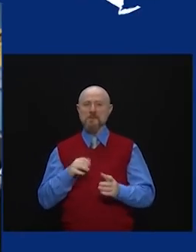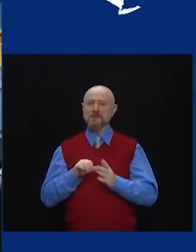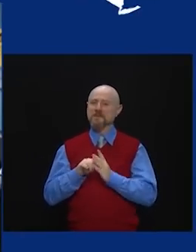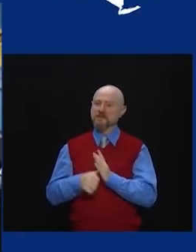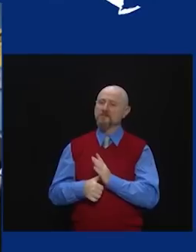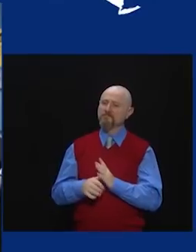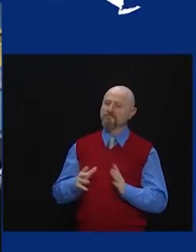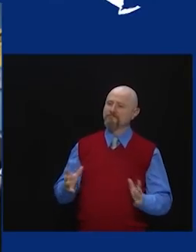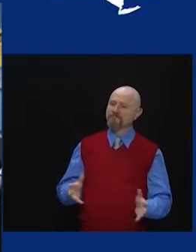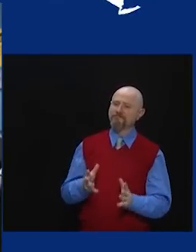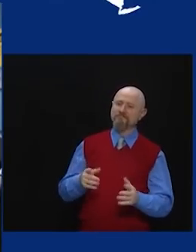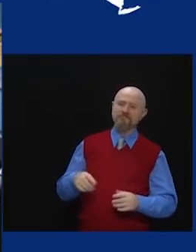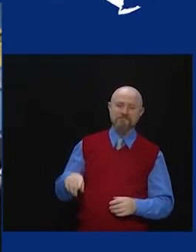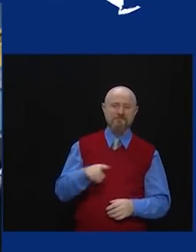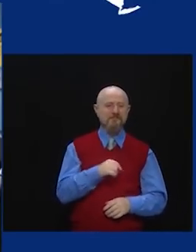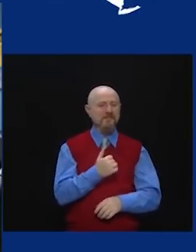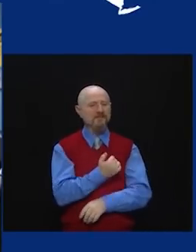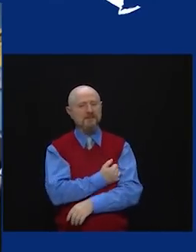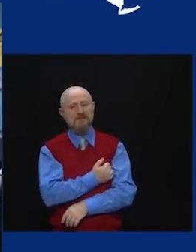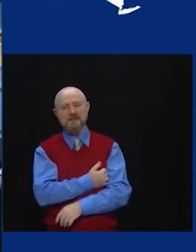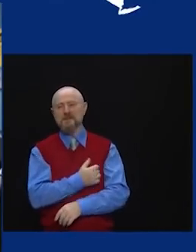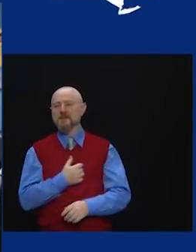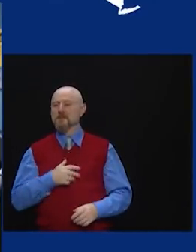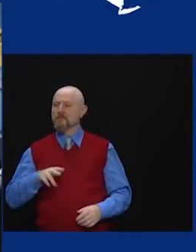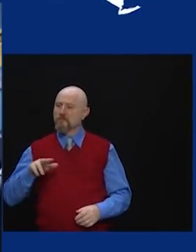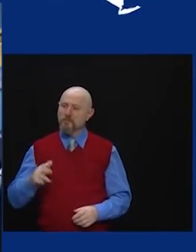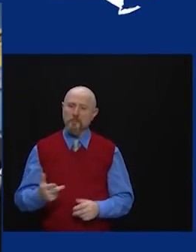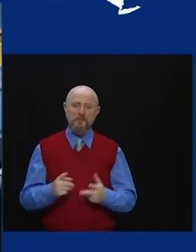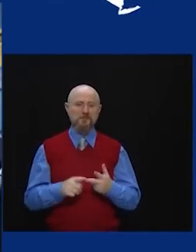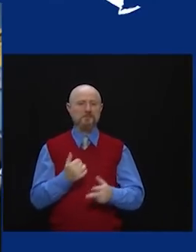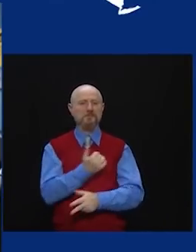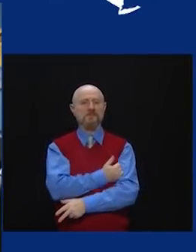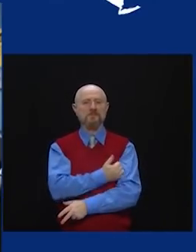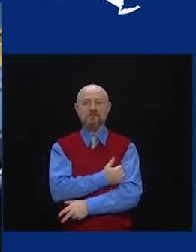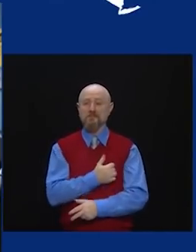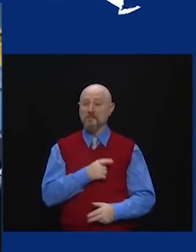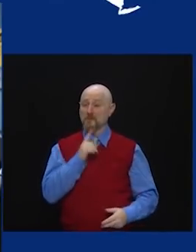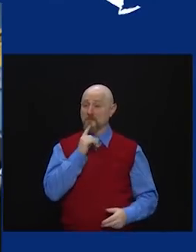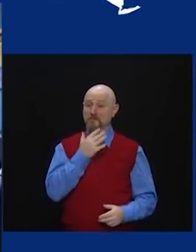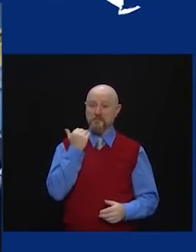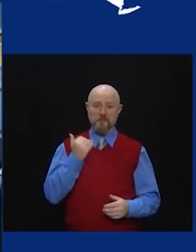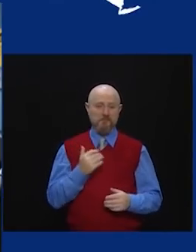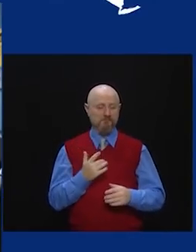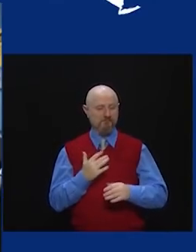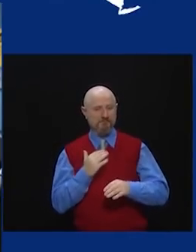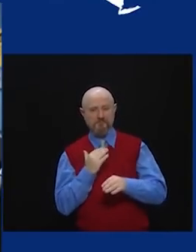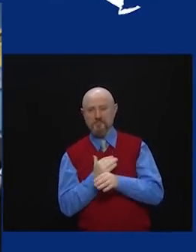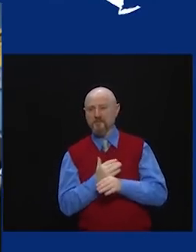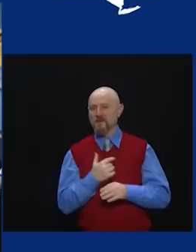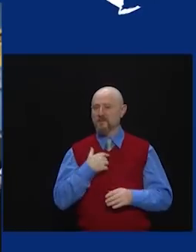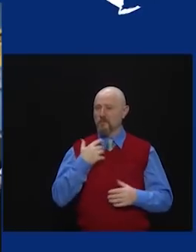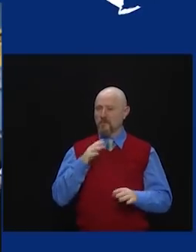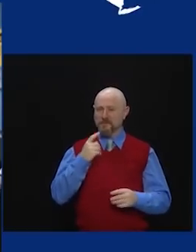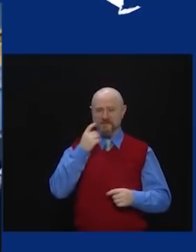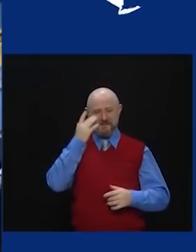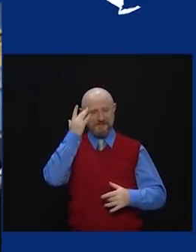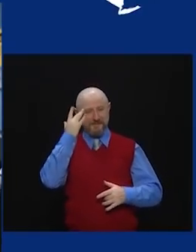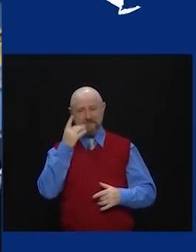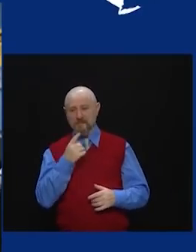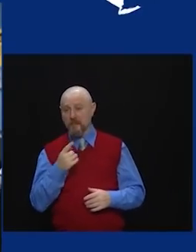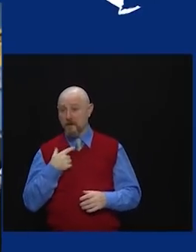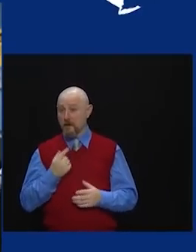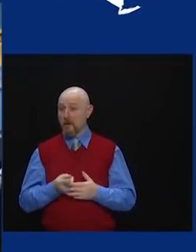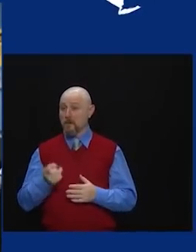to protect yourself from severe illness. But happily, last week, we had the FDA give an